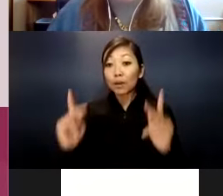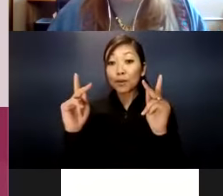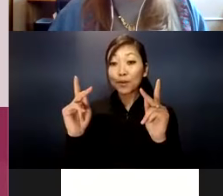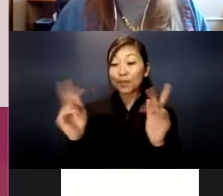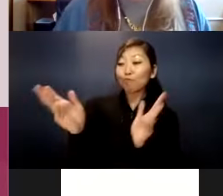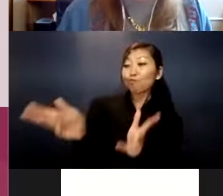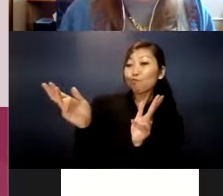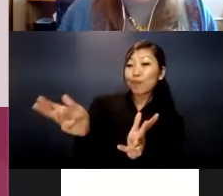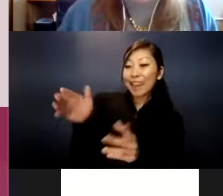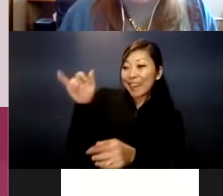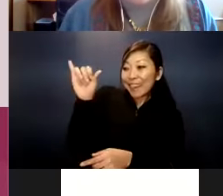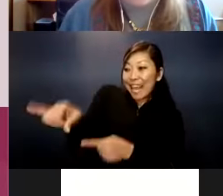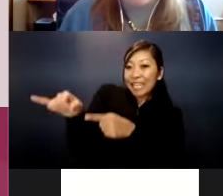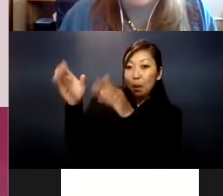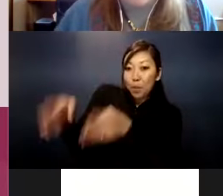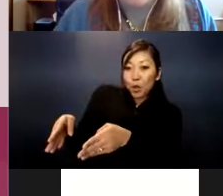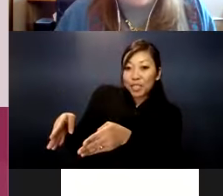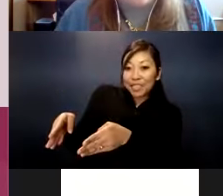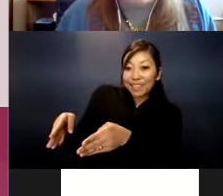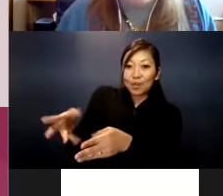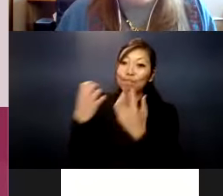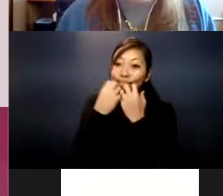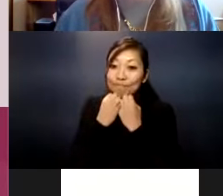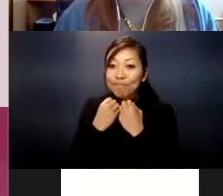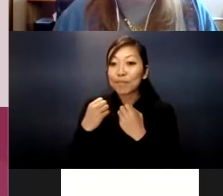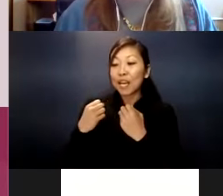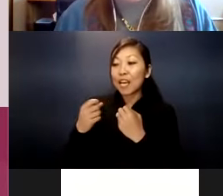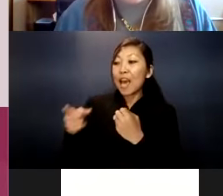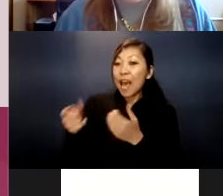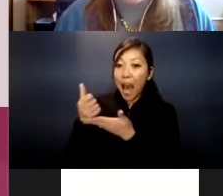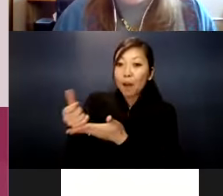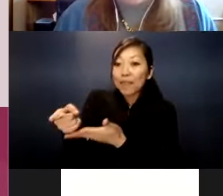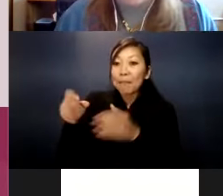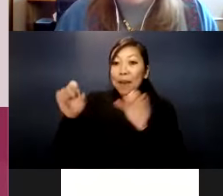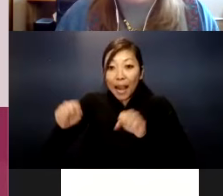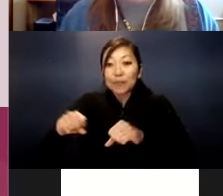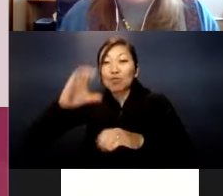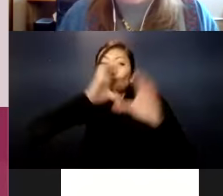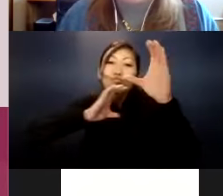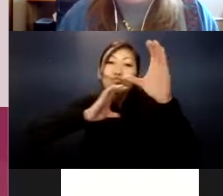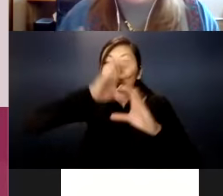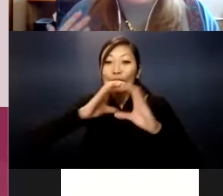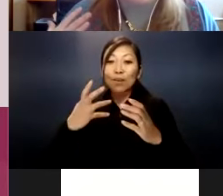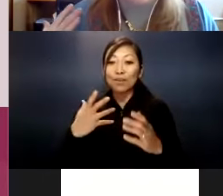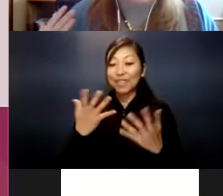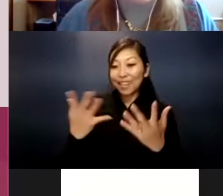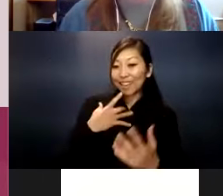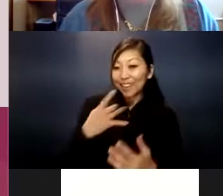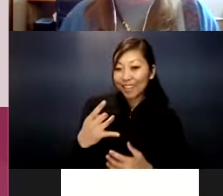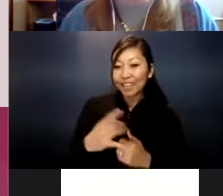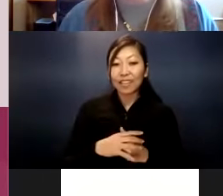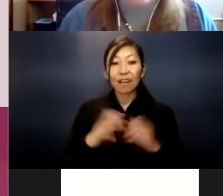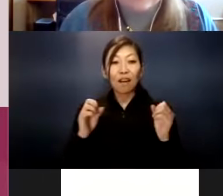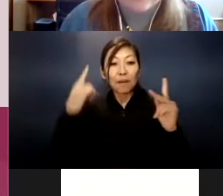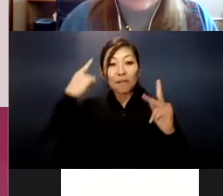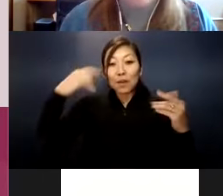and love explore what they want in life. This is an opportunity for young people to imagine and think